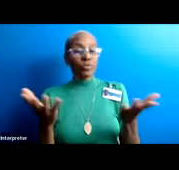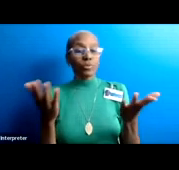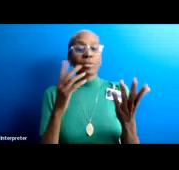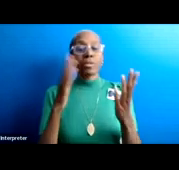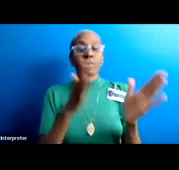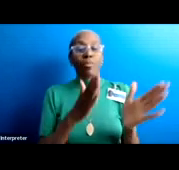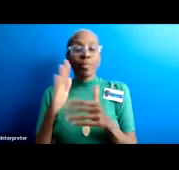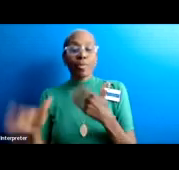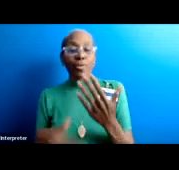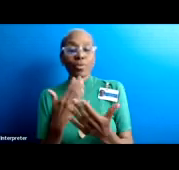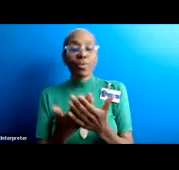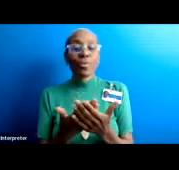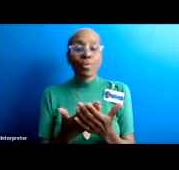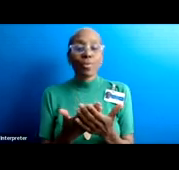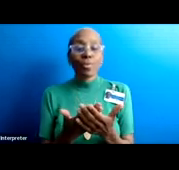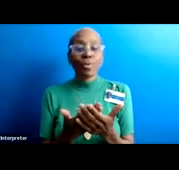this whole